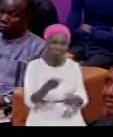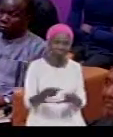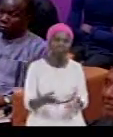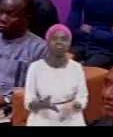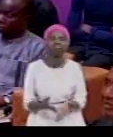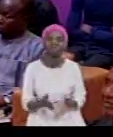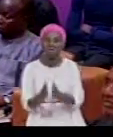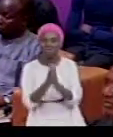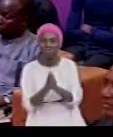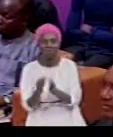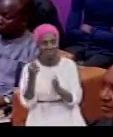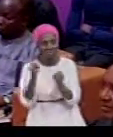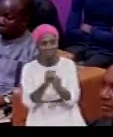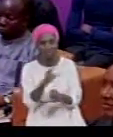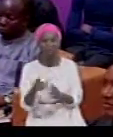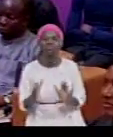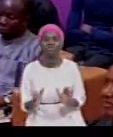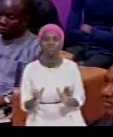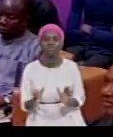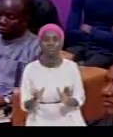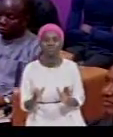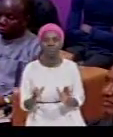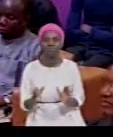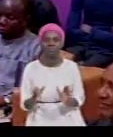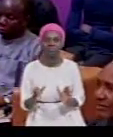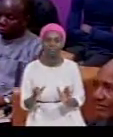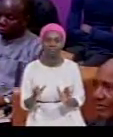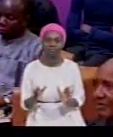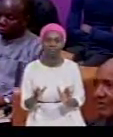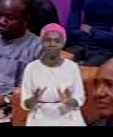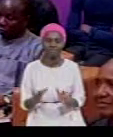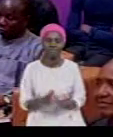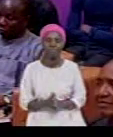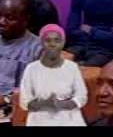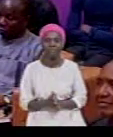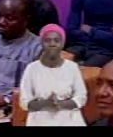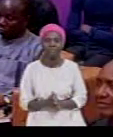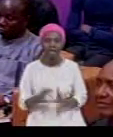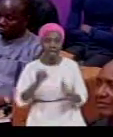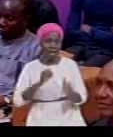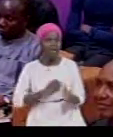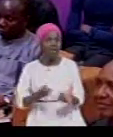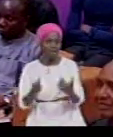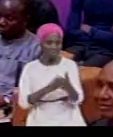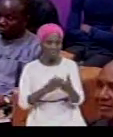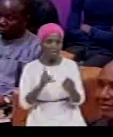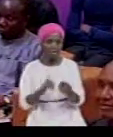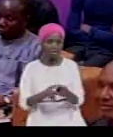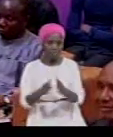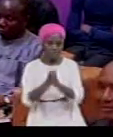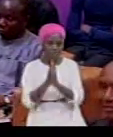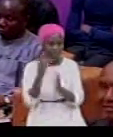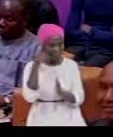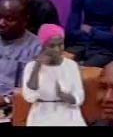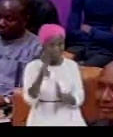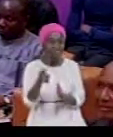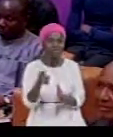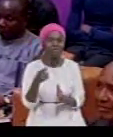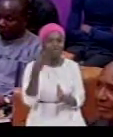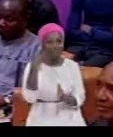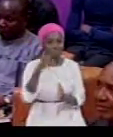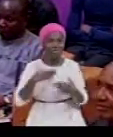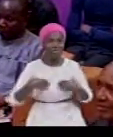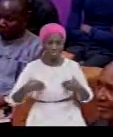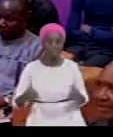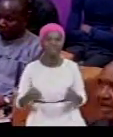back to assure you and to minister to you of your healing that you must have